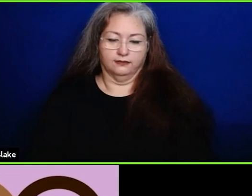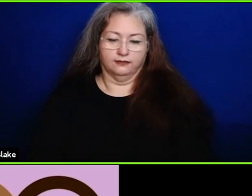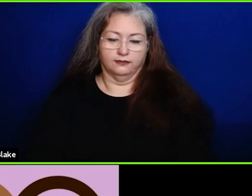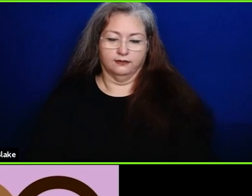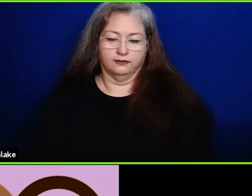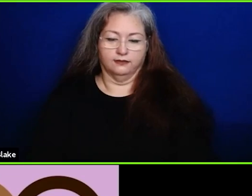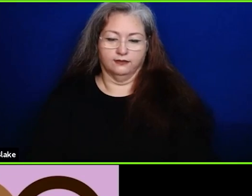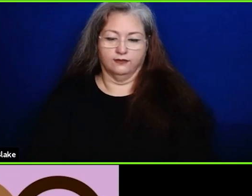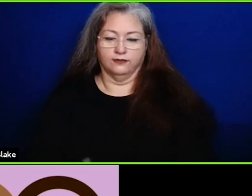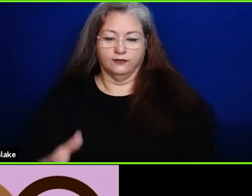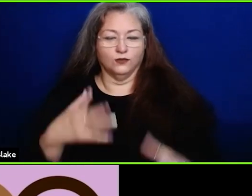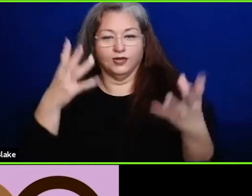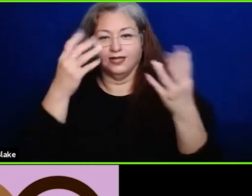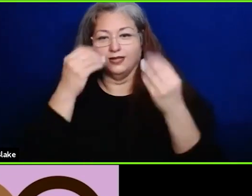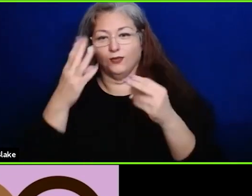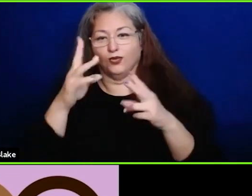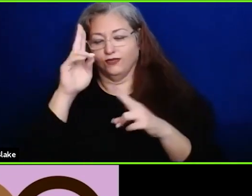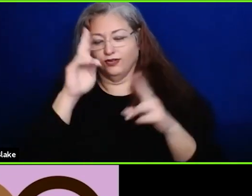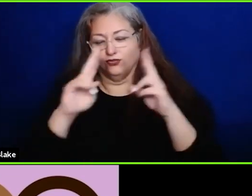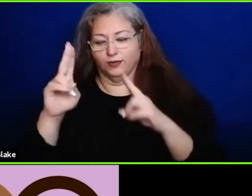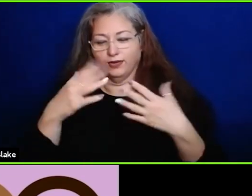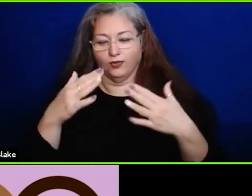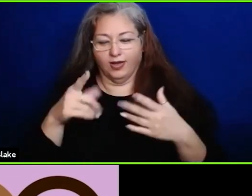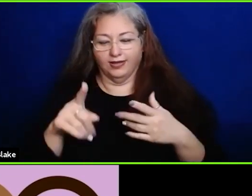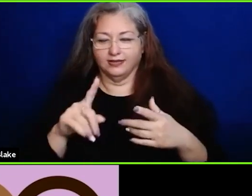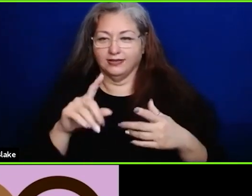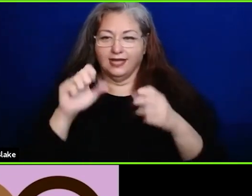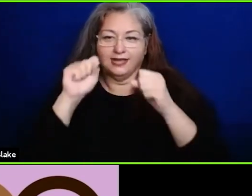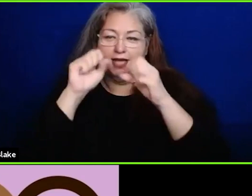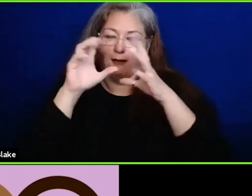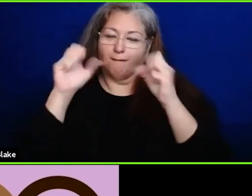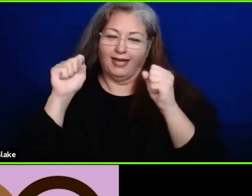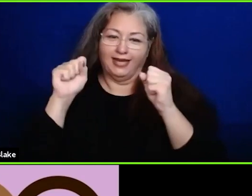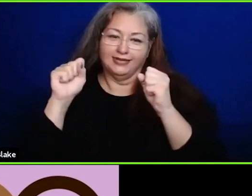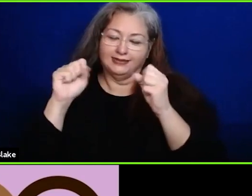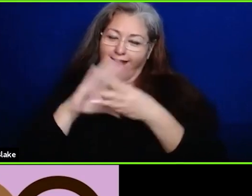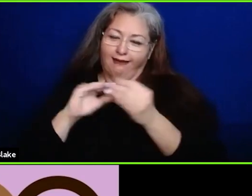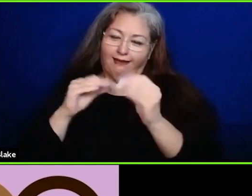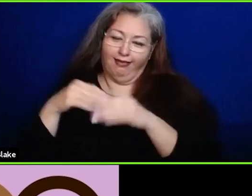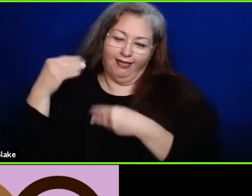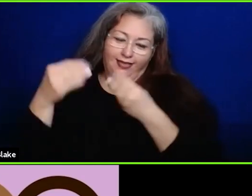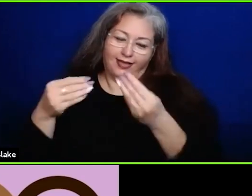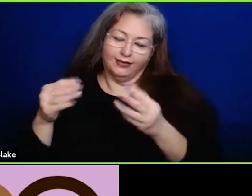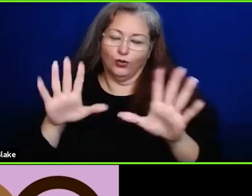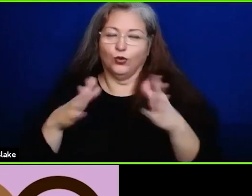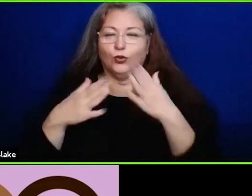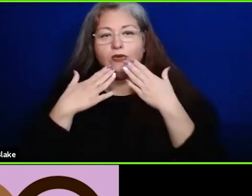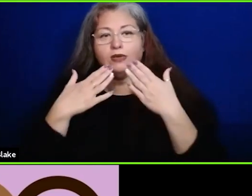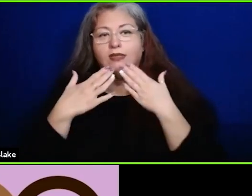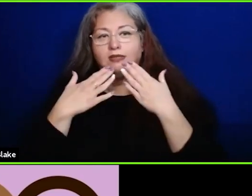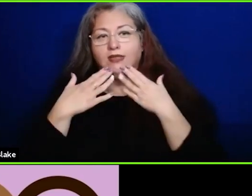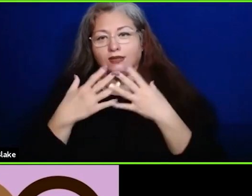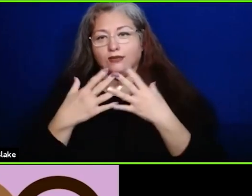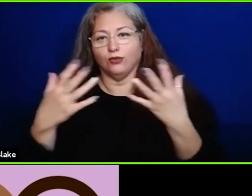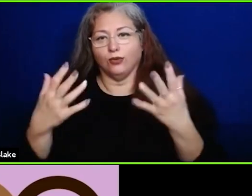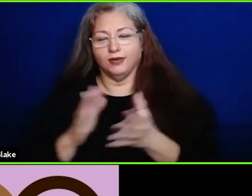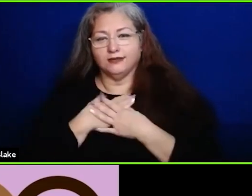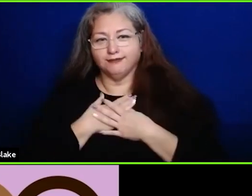What a beautiful tribute and what an amazing legacy. Thank you. Thank you so much.